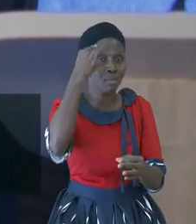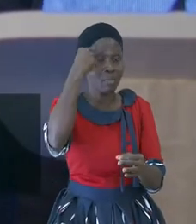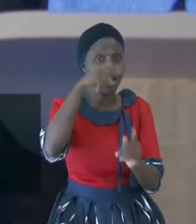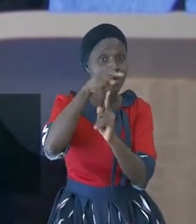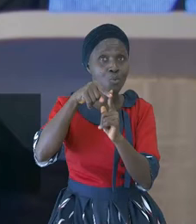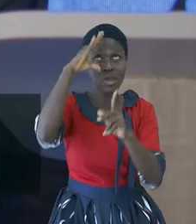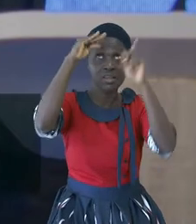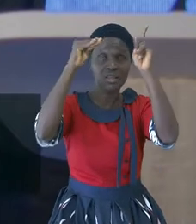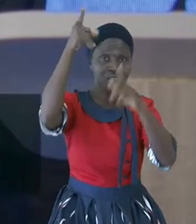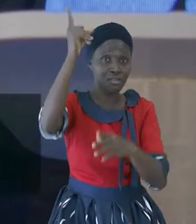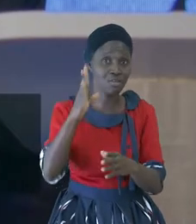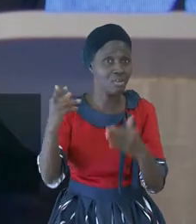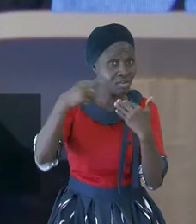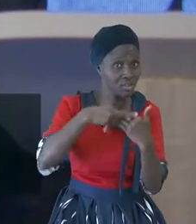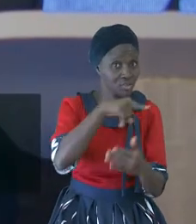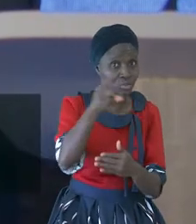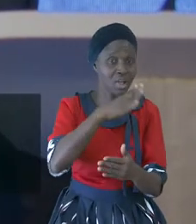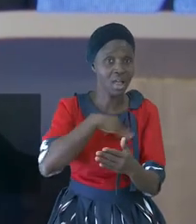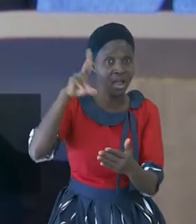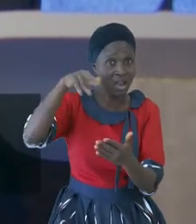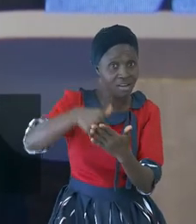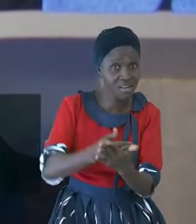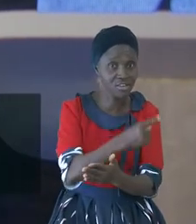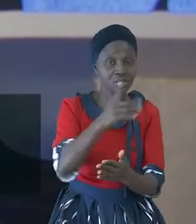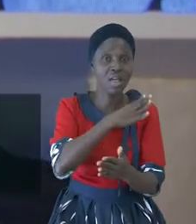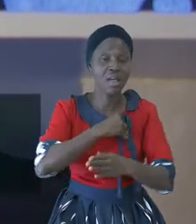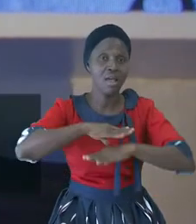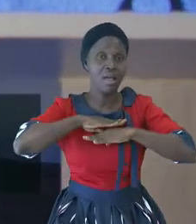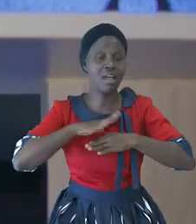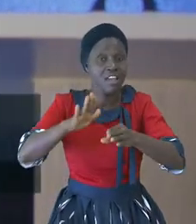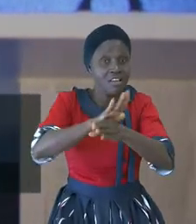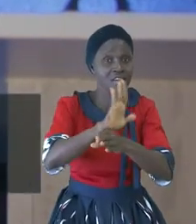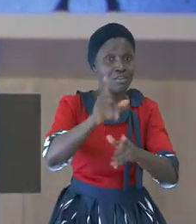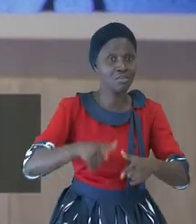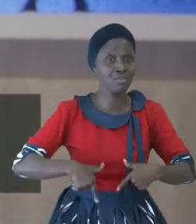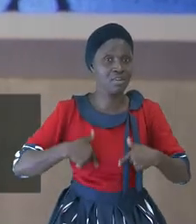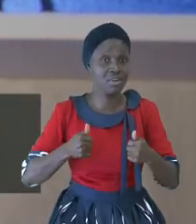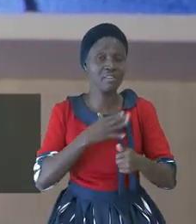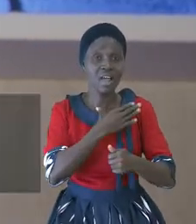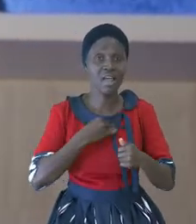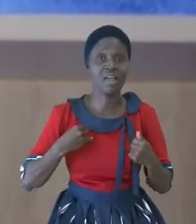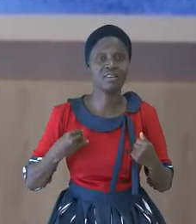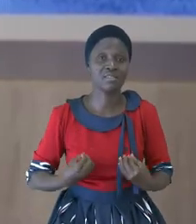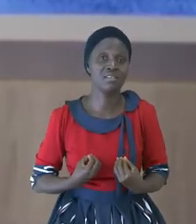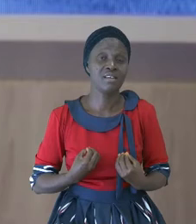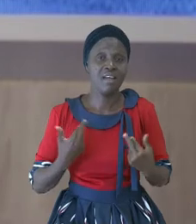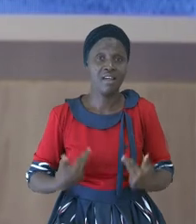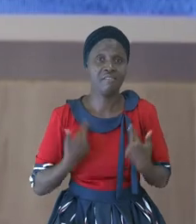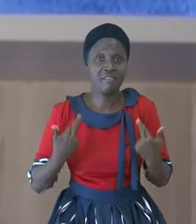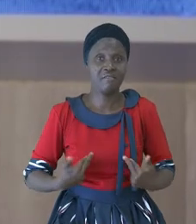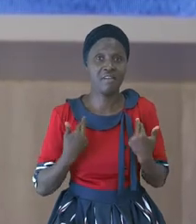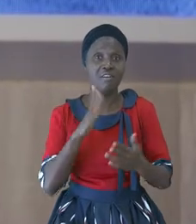you, and he renews you, and he replenishes your life, and he revives your life, and you're renewed